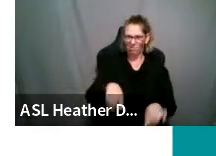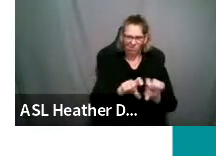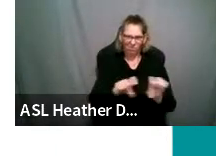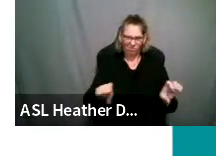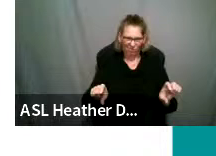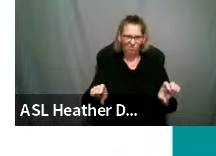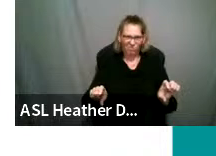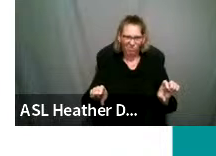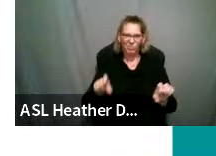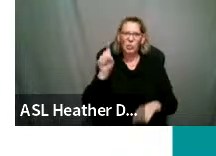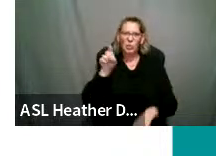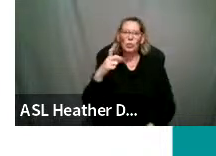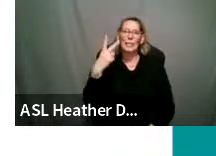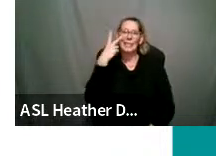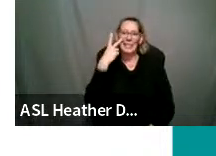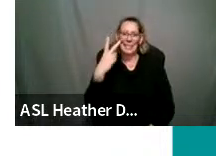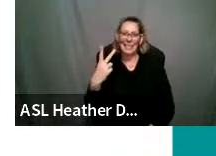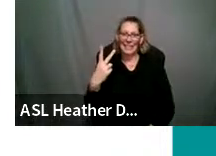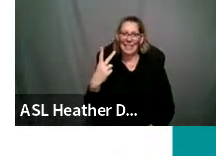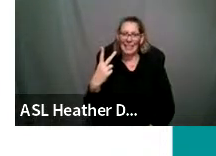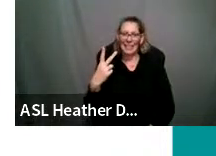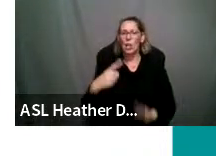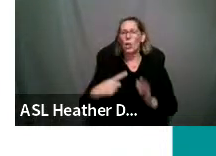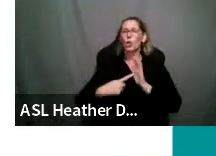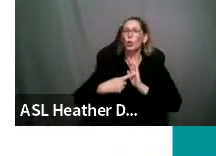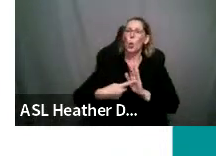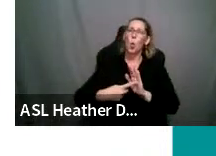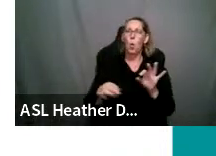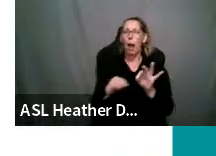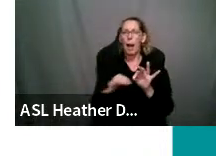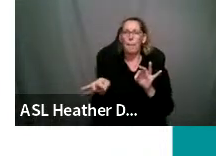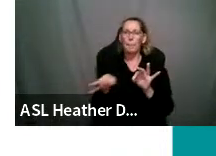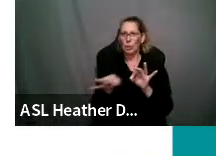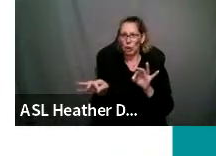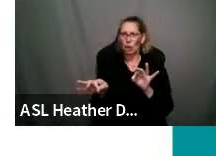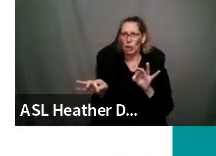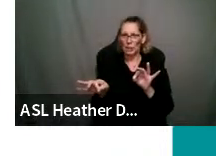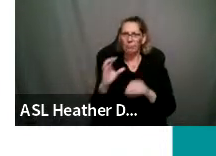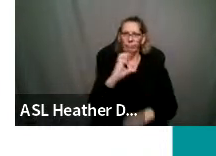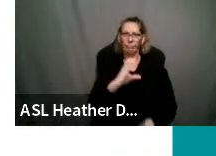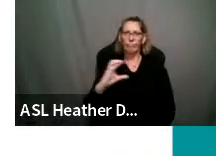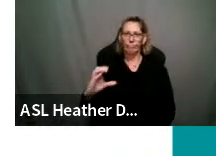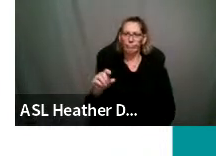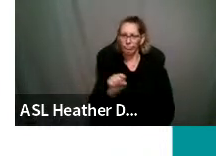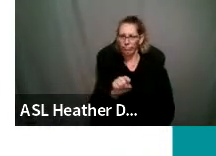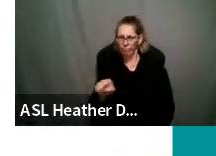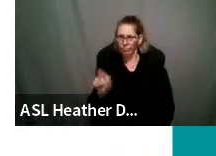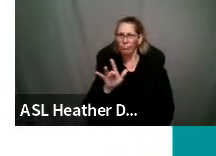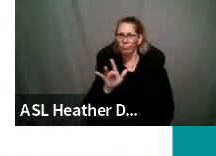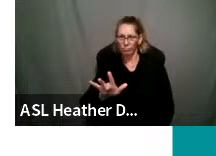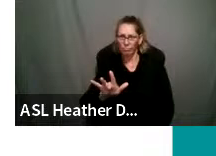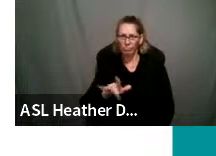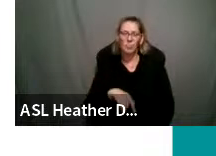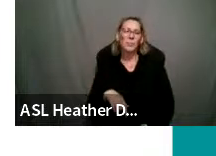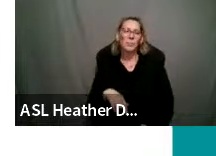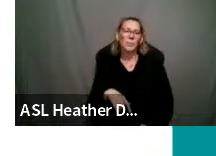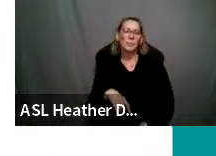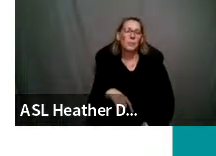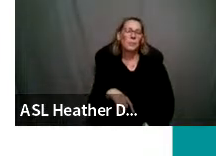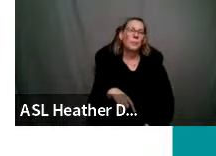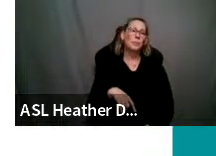screen. You should see a show captions feature in order to do that.